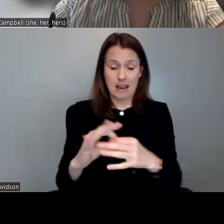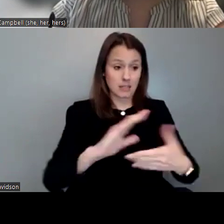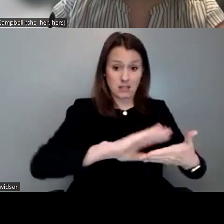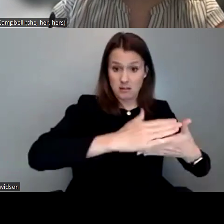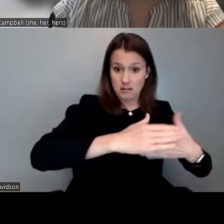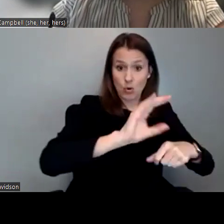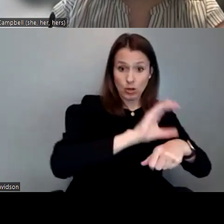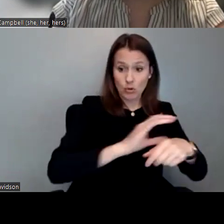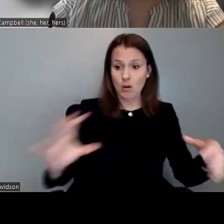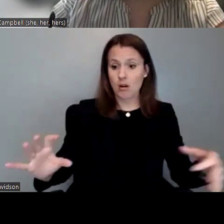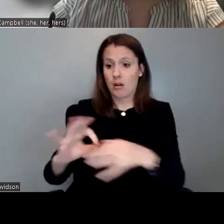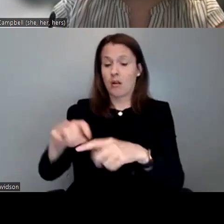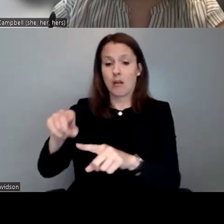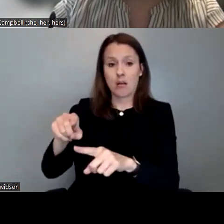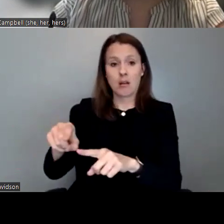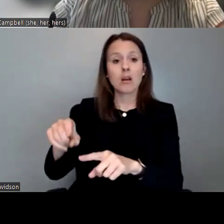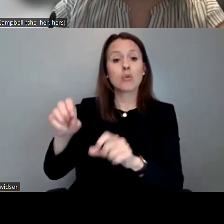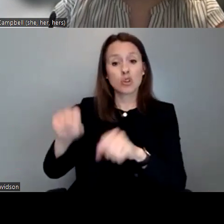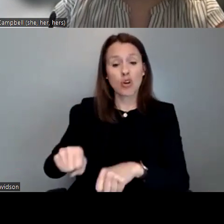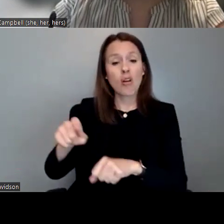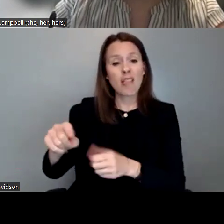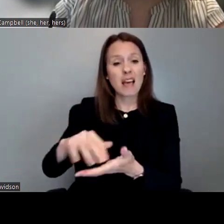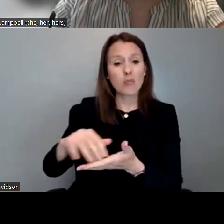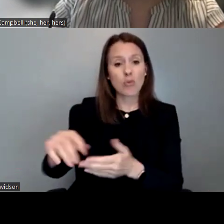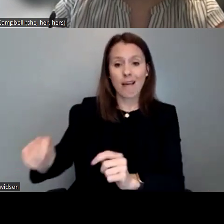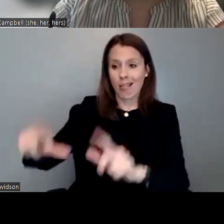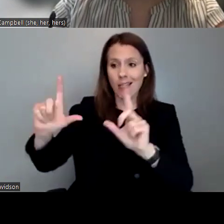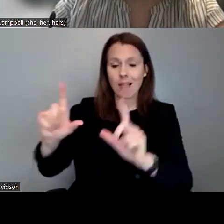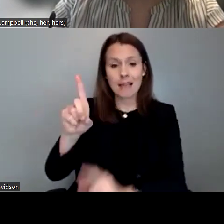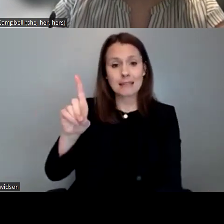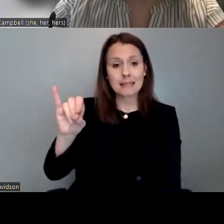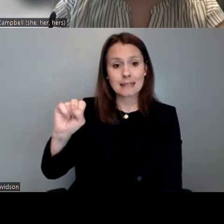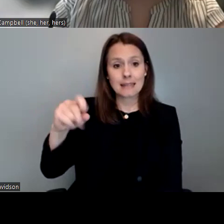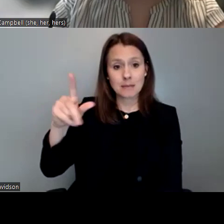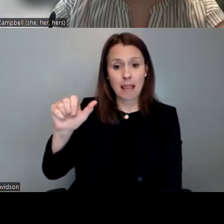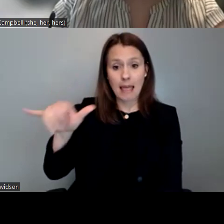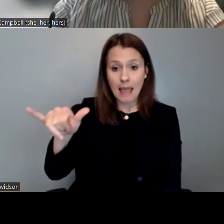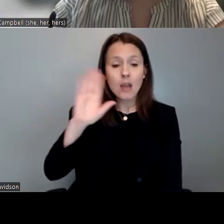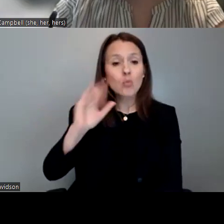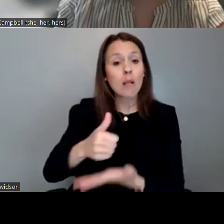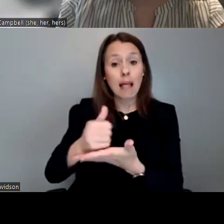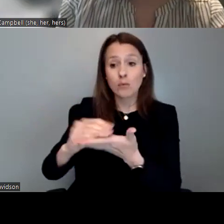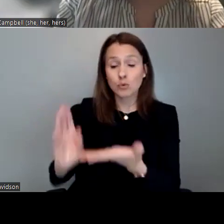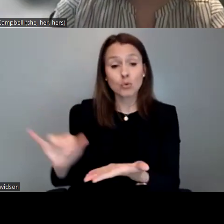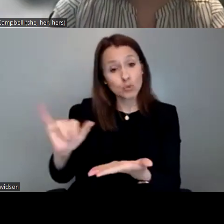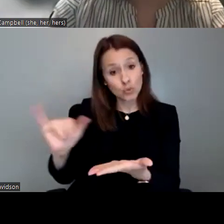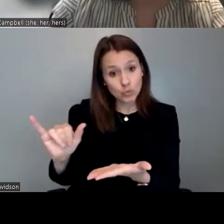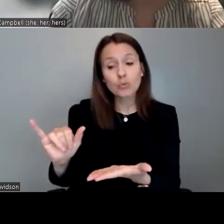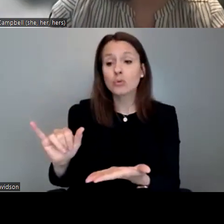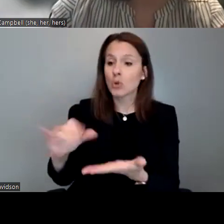call those refreshable Braille displays. And those devices will also help students to be able to access